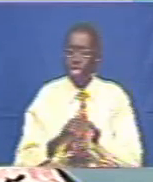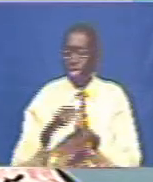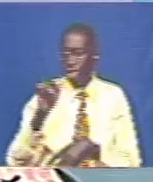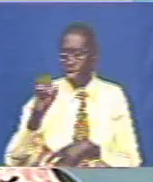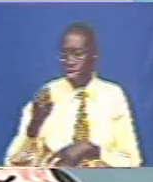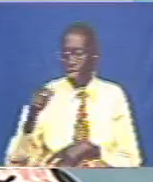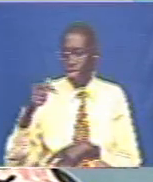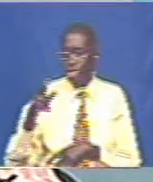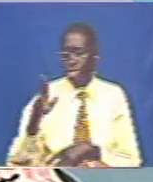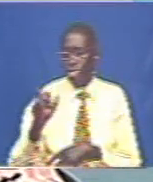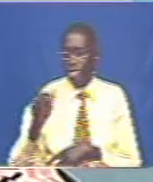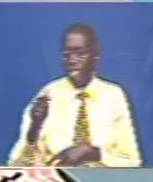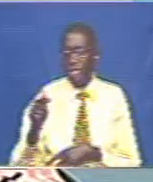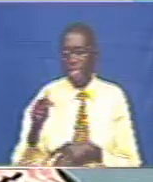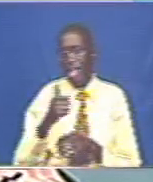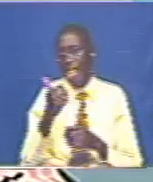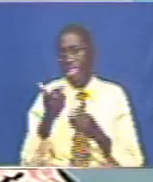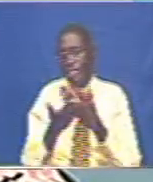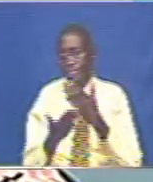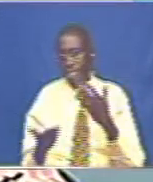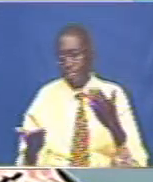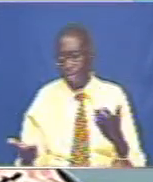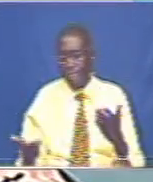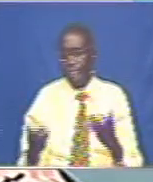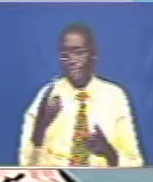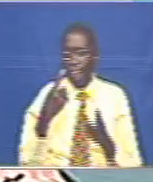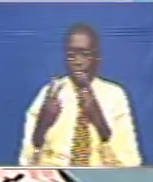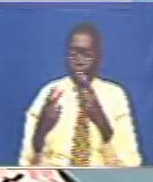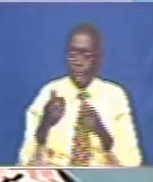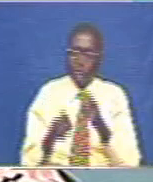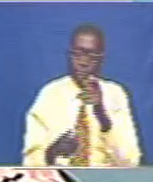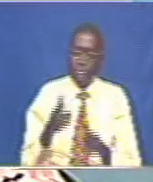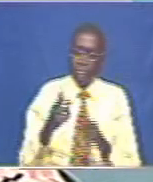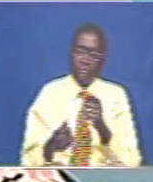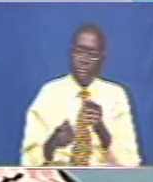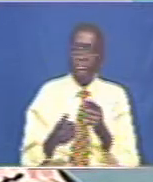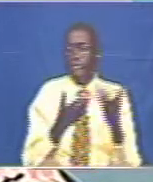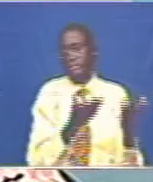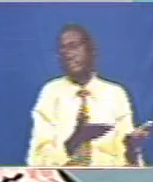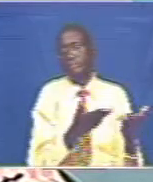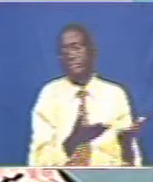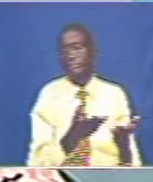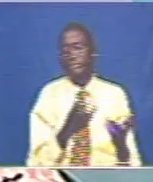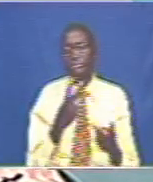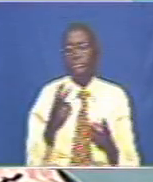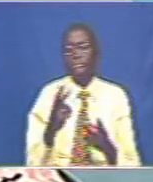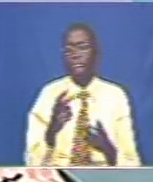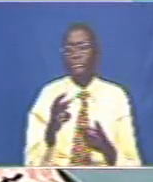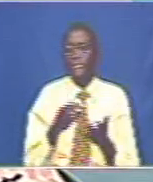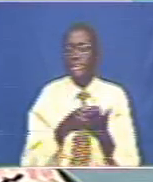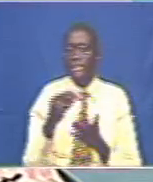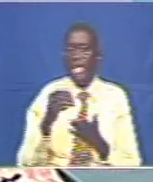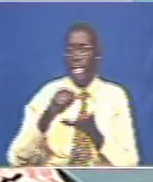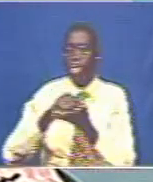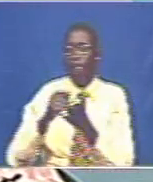other packaged milk. Mm. So when you look at the dairy, it's well captured, and even the marketing of coffee, we